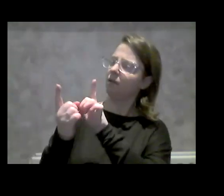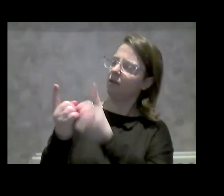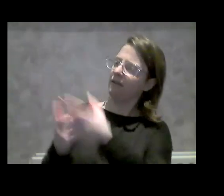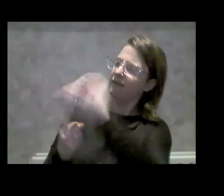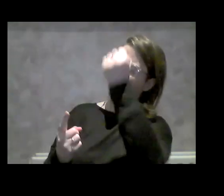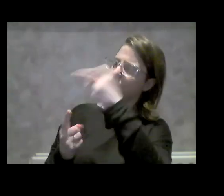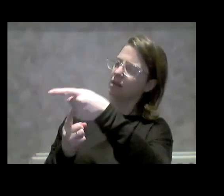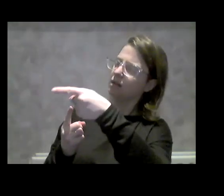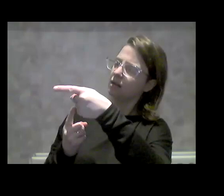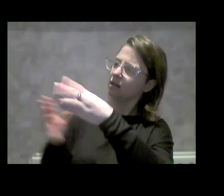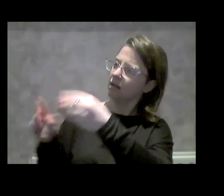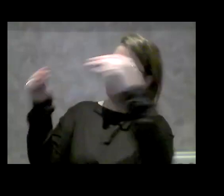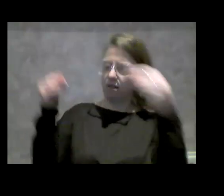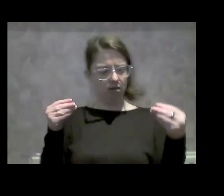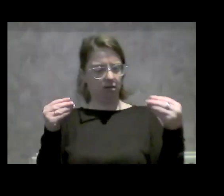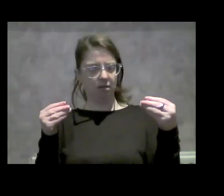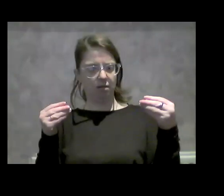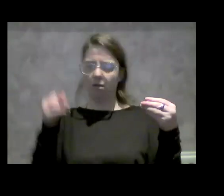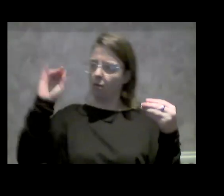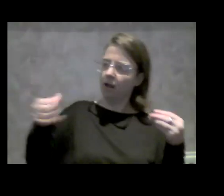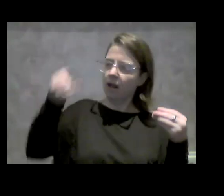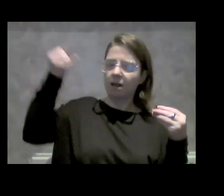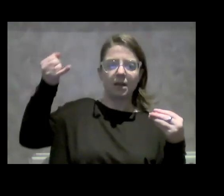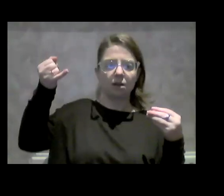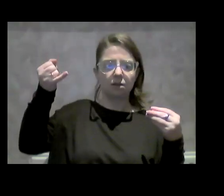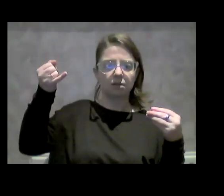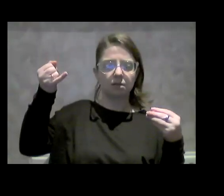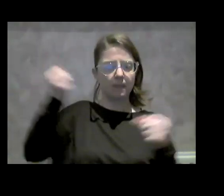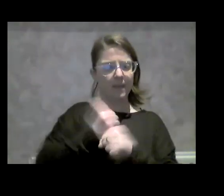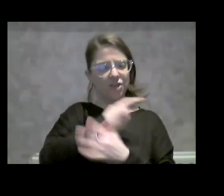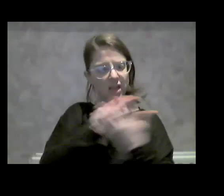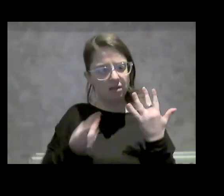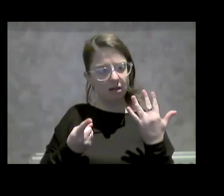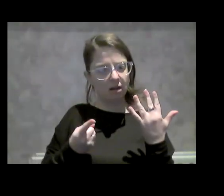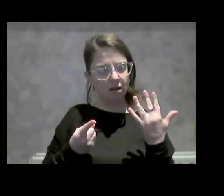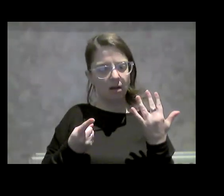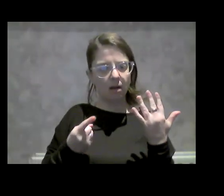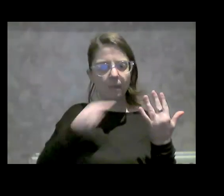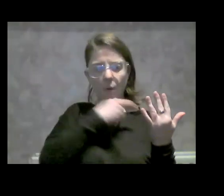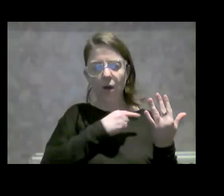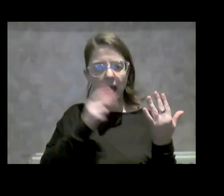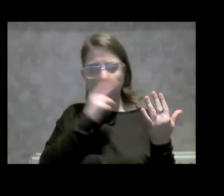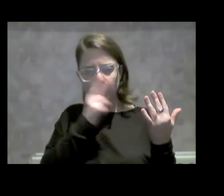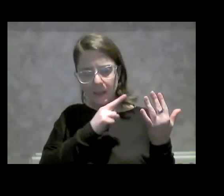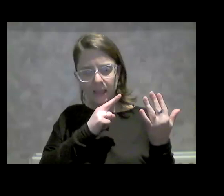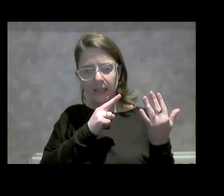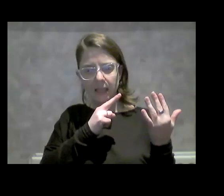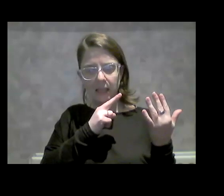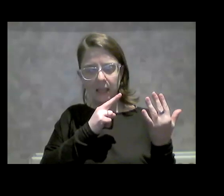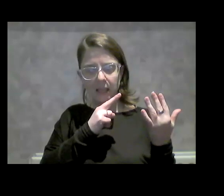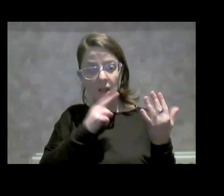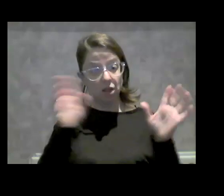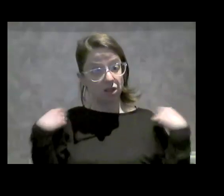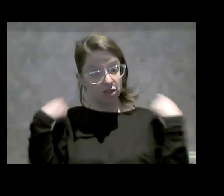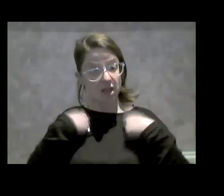on hangers that were meat hooks. My gender, boy MB, was sewn into the